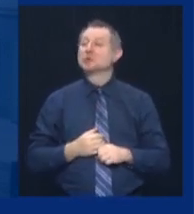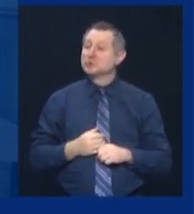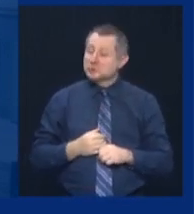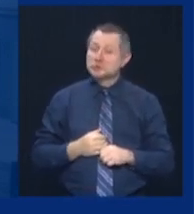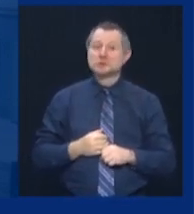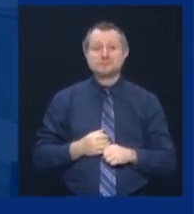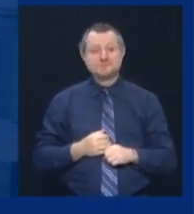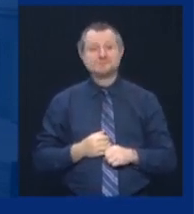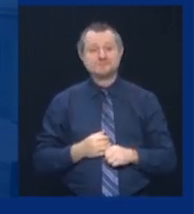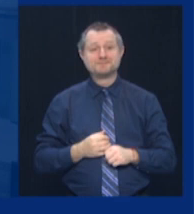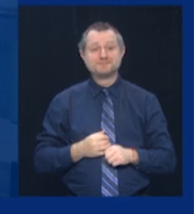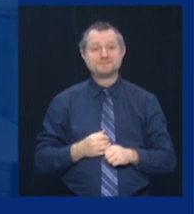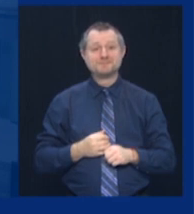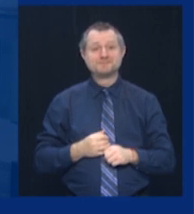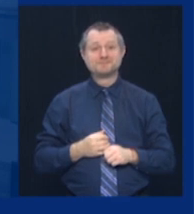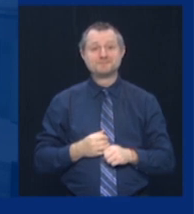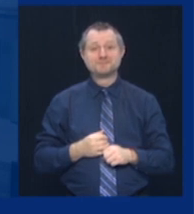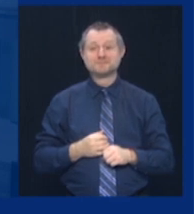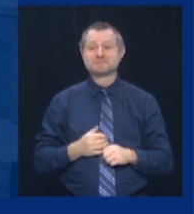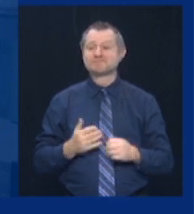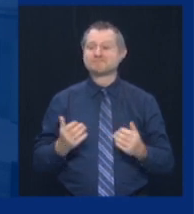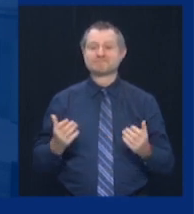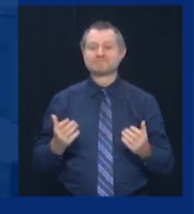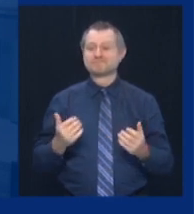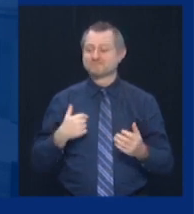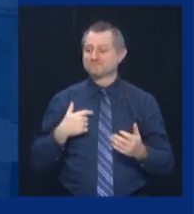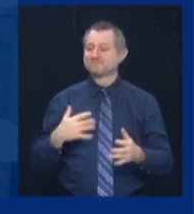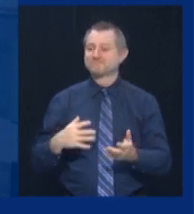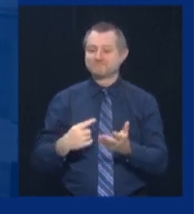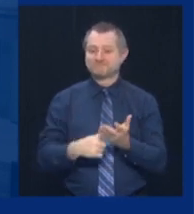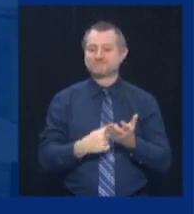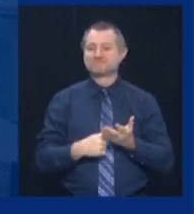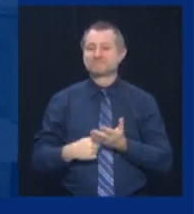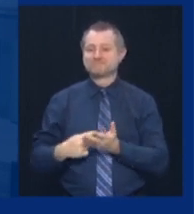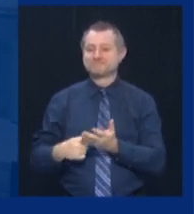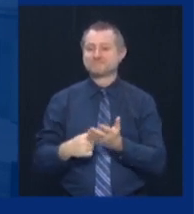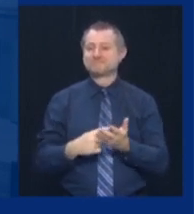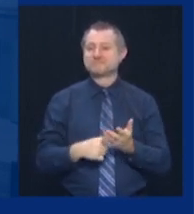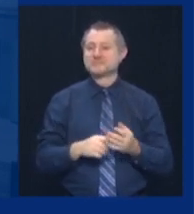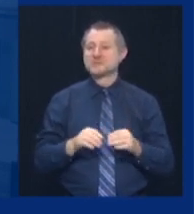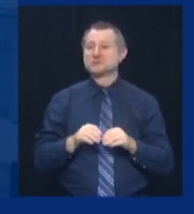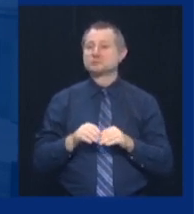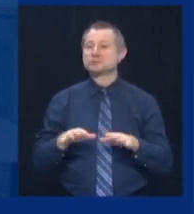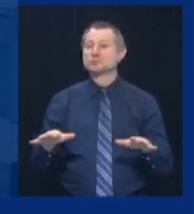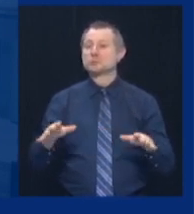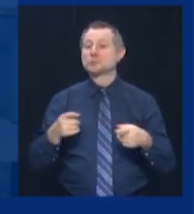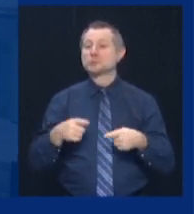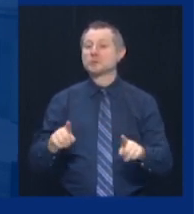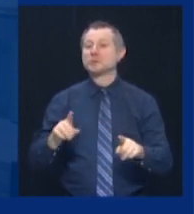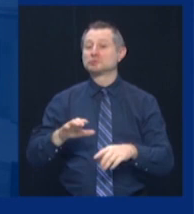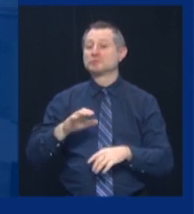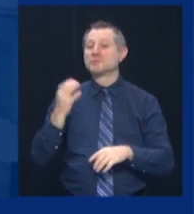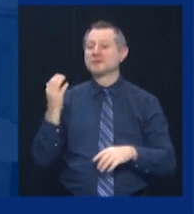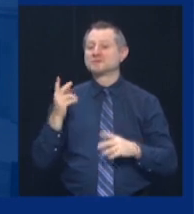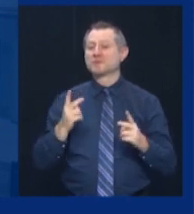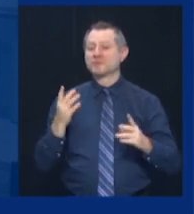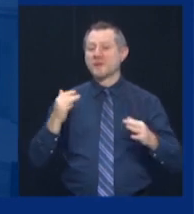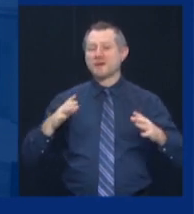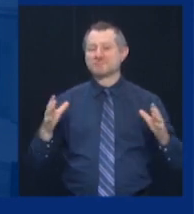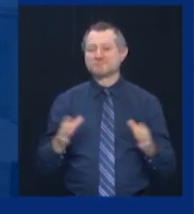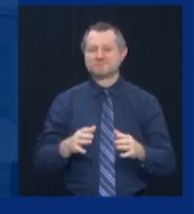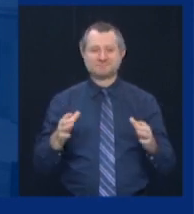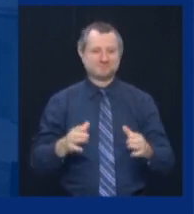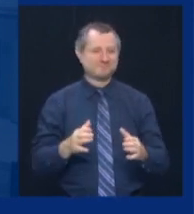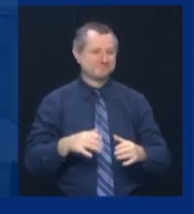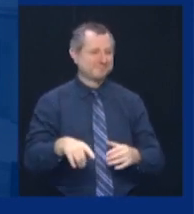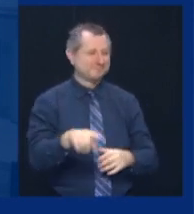We have been talking about potential for spread during Christmas. For it to go